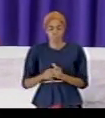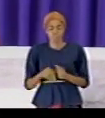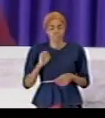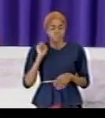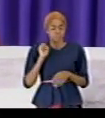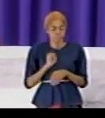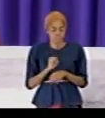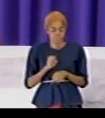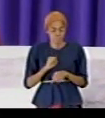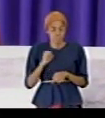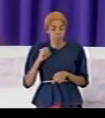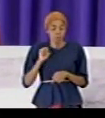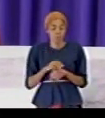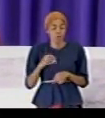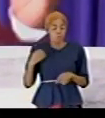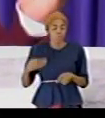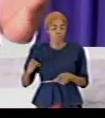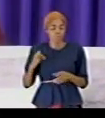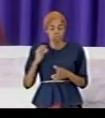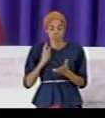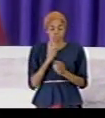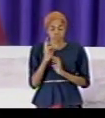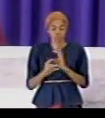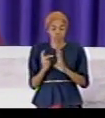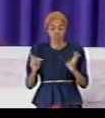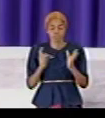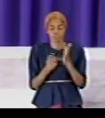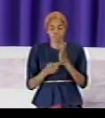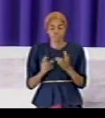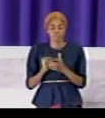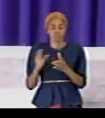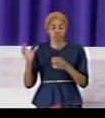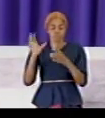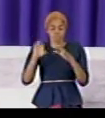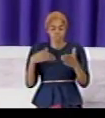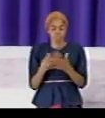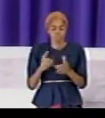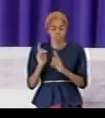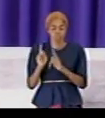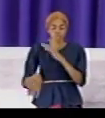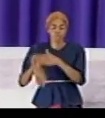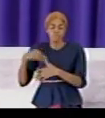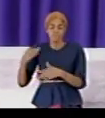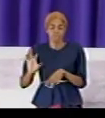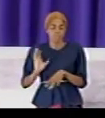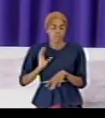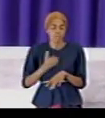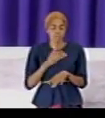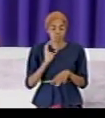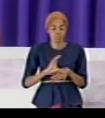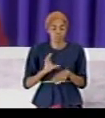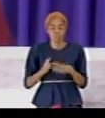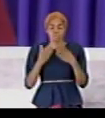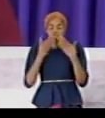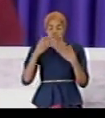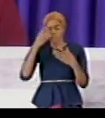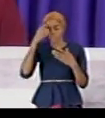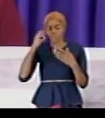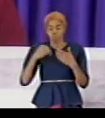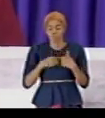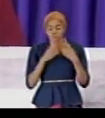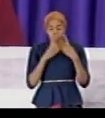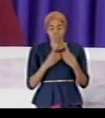reach out to multitudes outside our own denomination. Thank you, because we know you have answered.